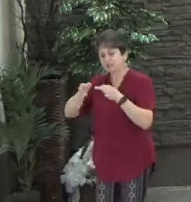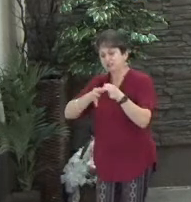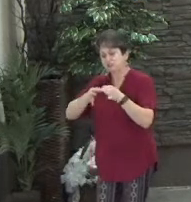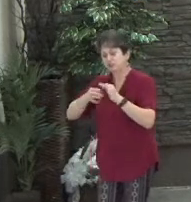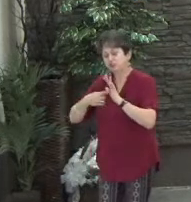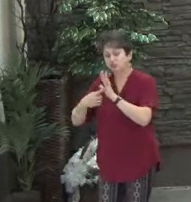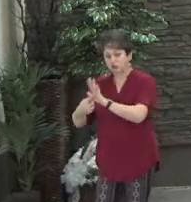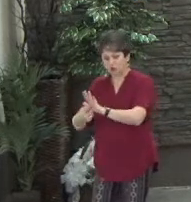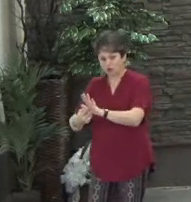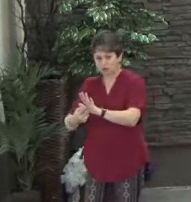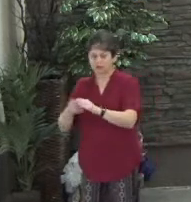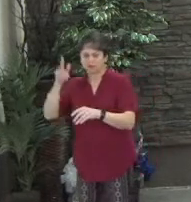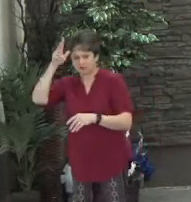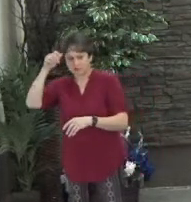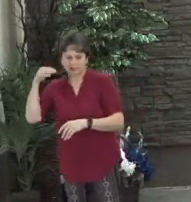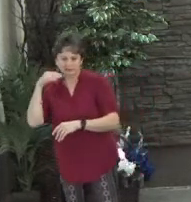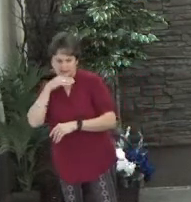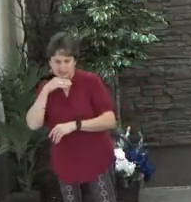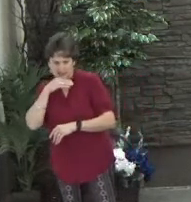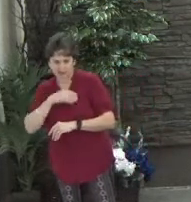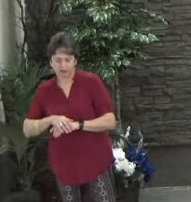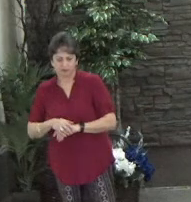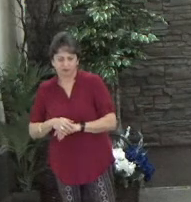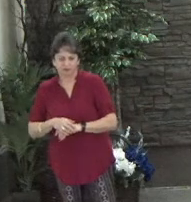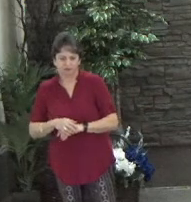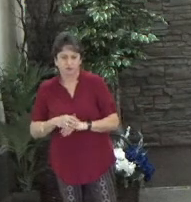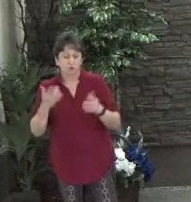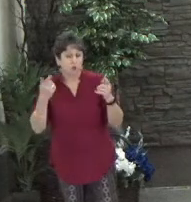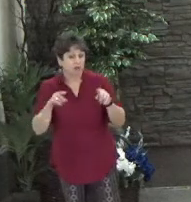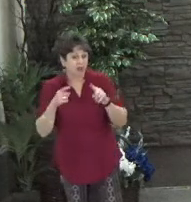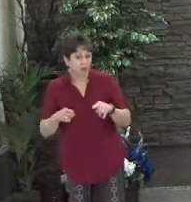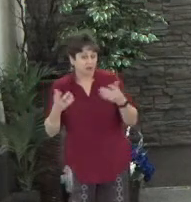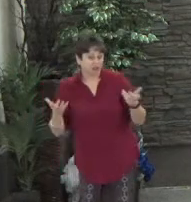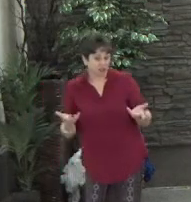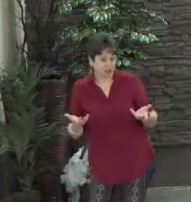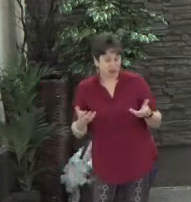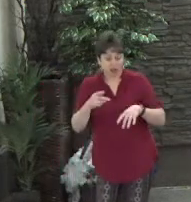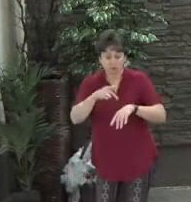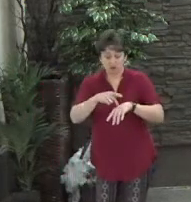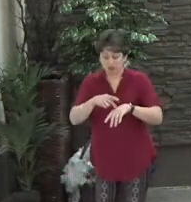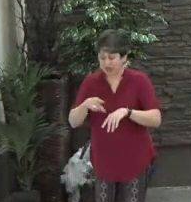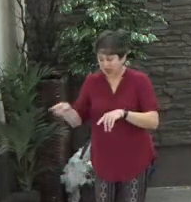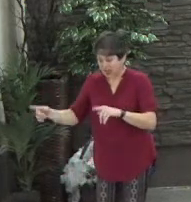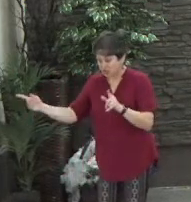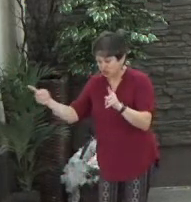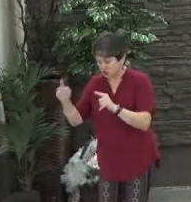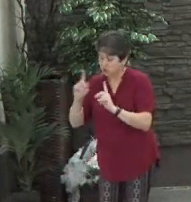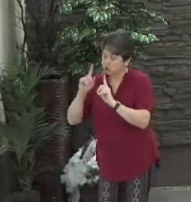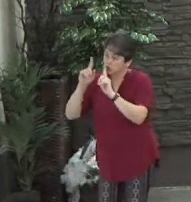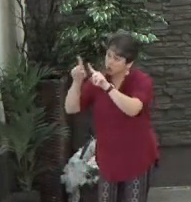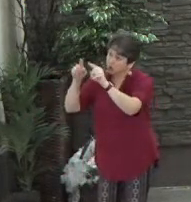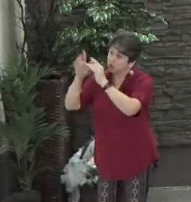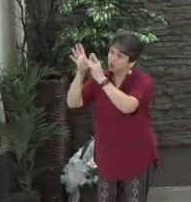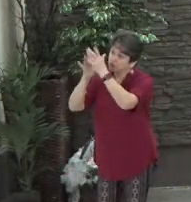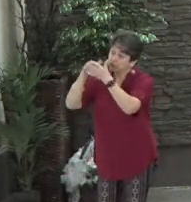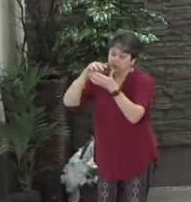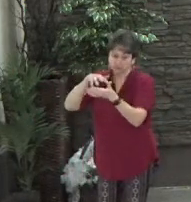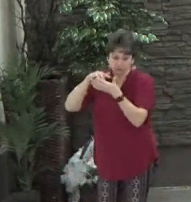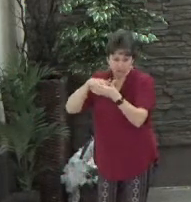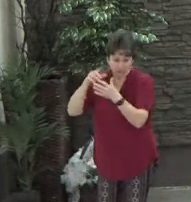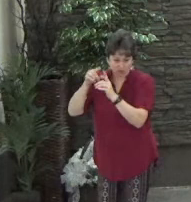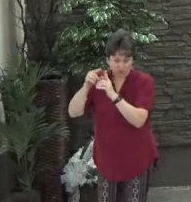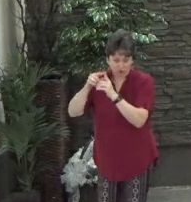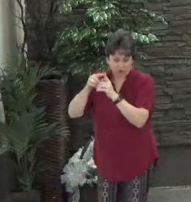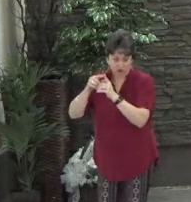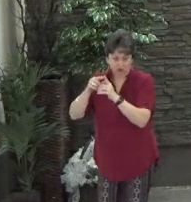that lie for what it is. You see, what's happening here is Peter says, "As you come to Him," Jesus. And what